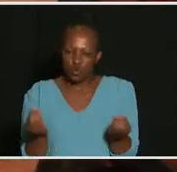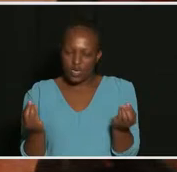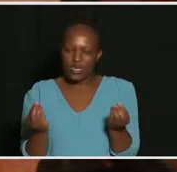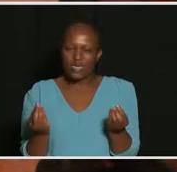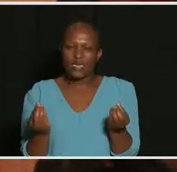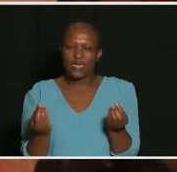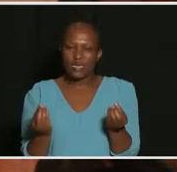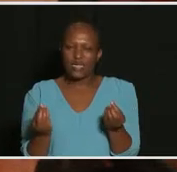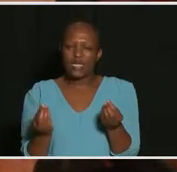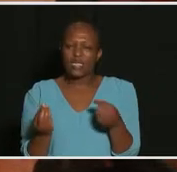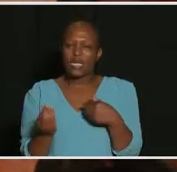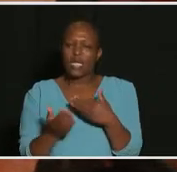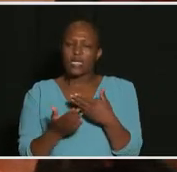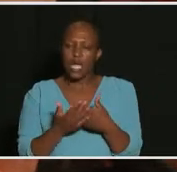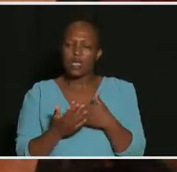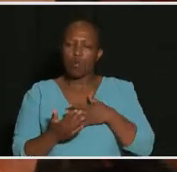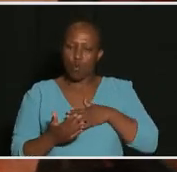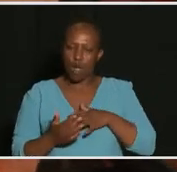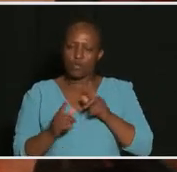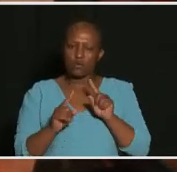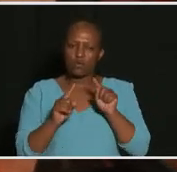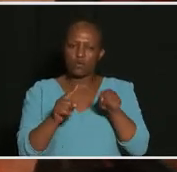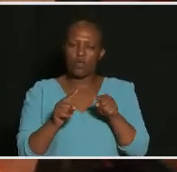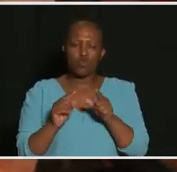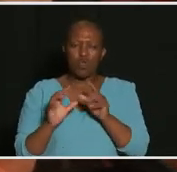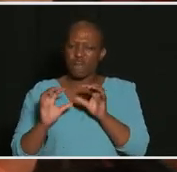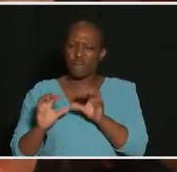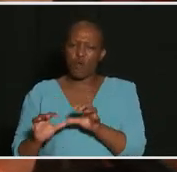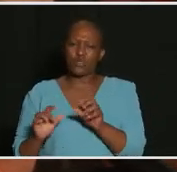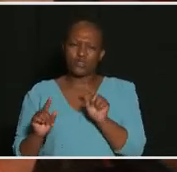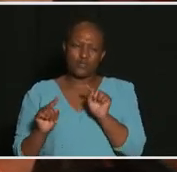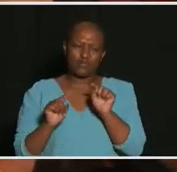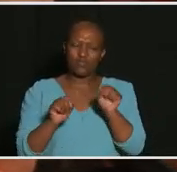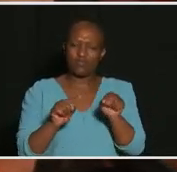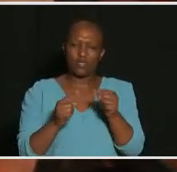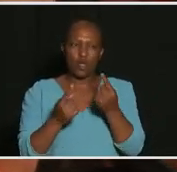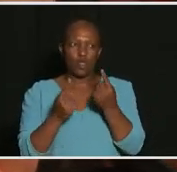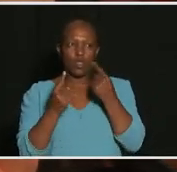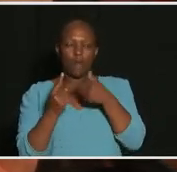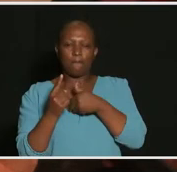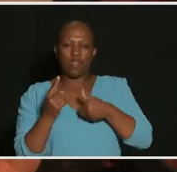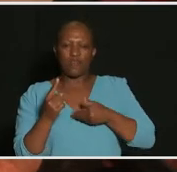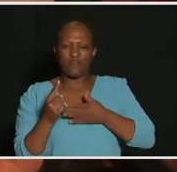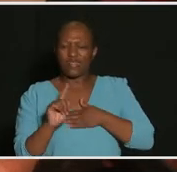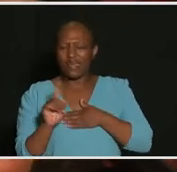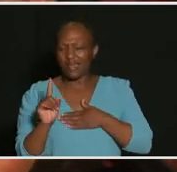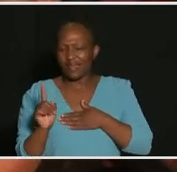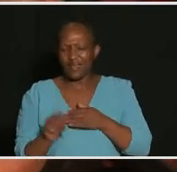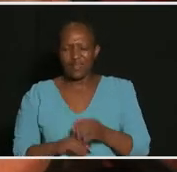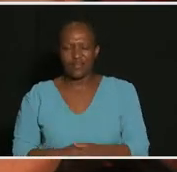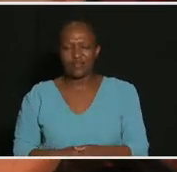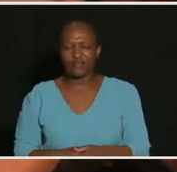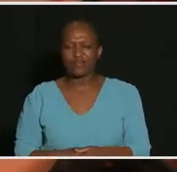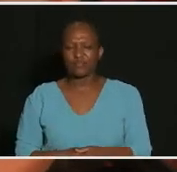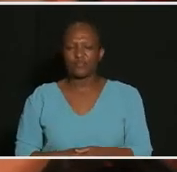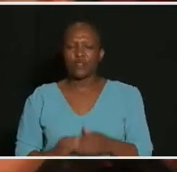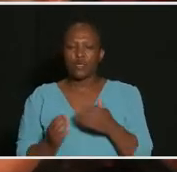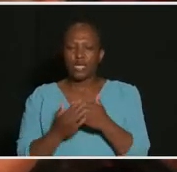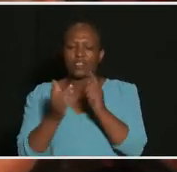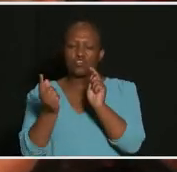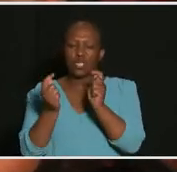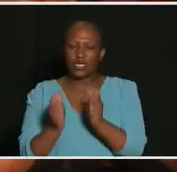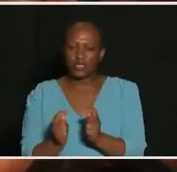actually want to attend instead of trying to force them to attend by threatening their parents some changes that could be made